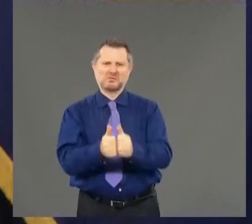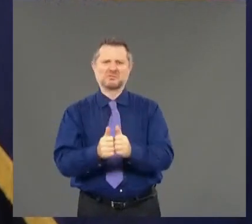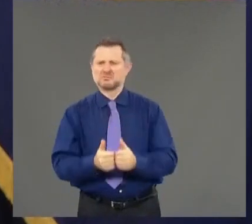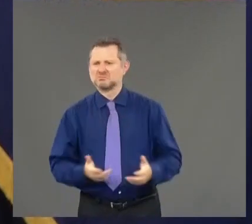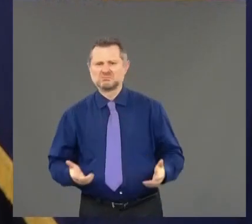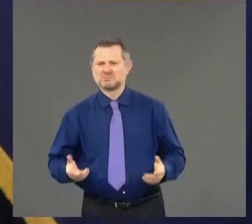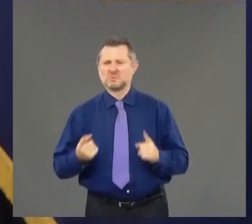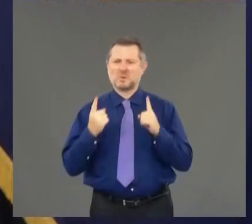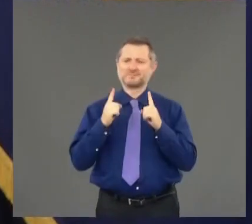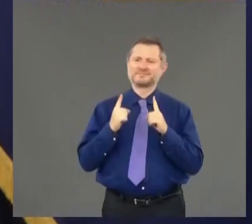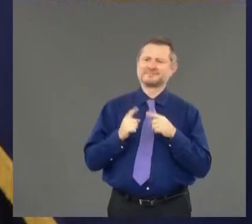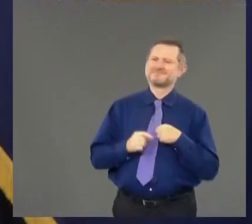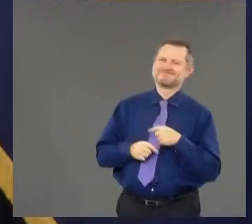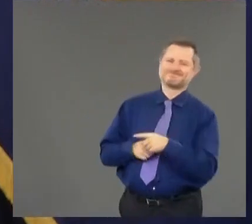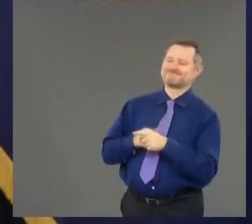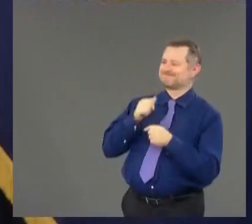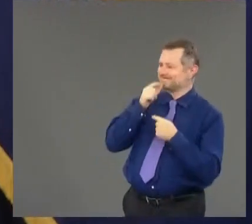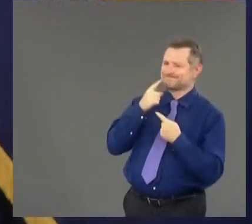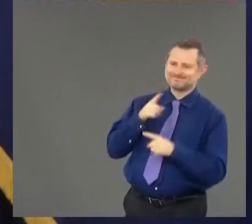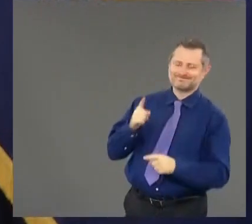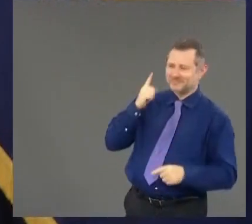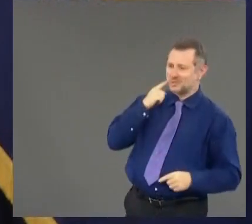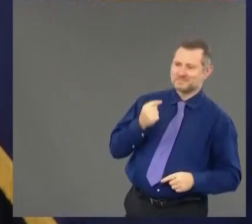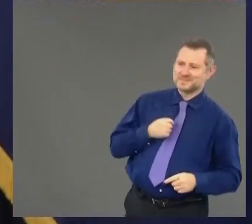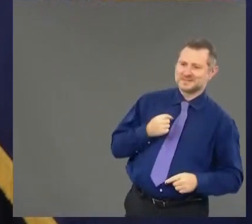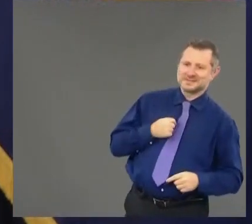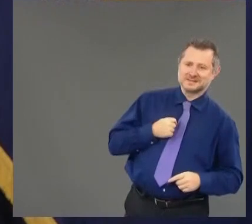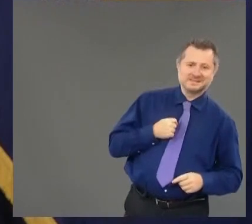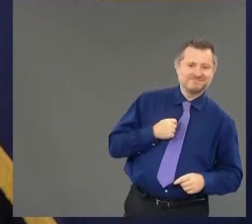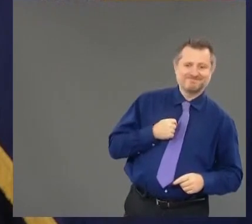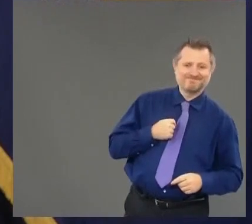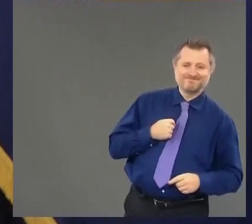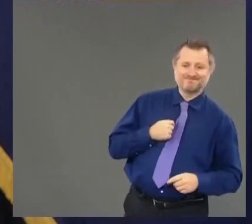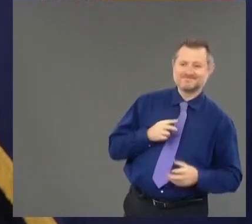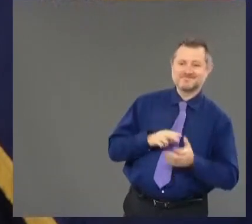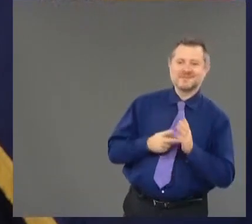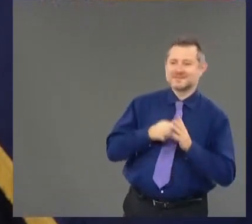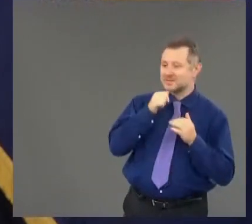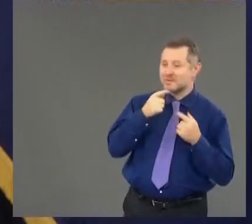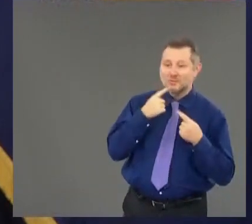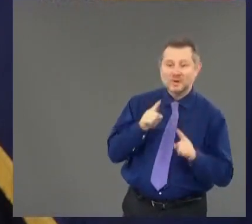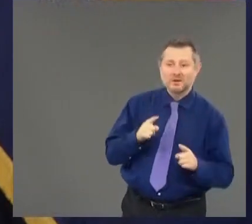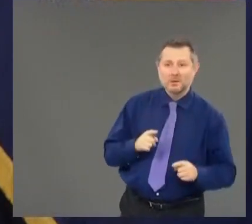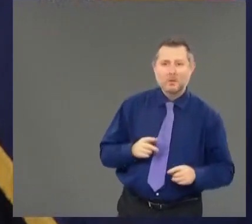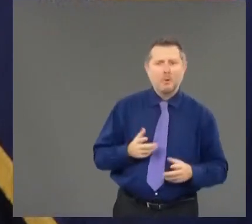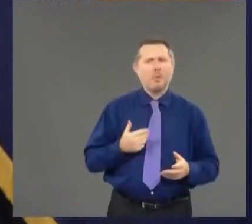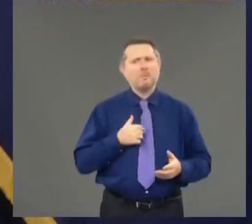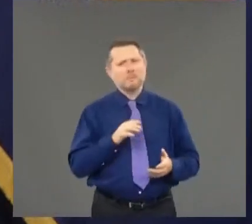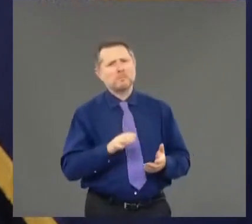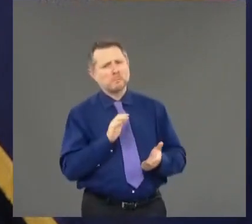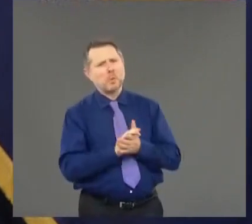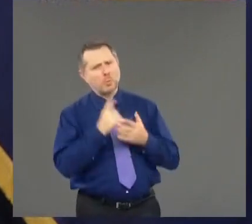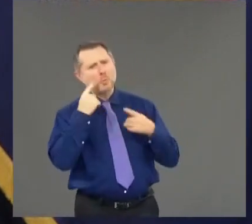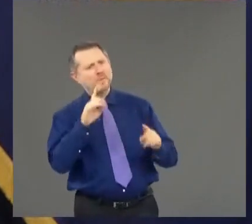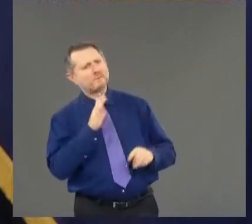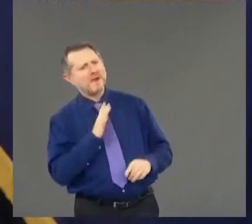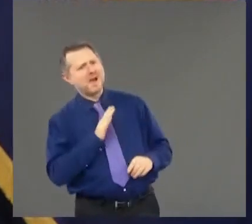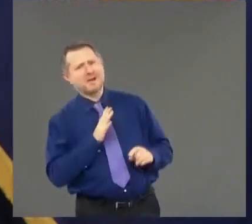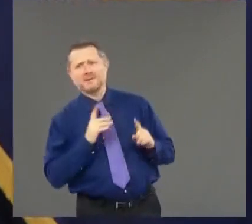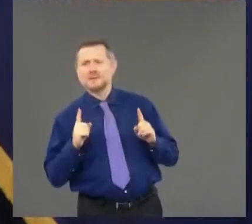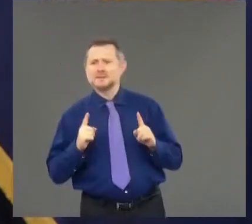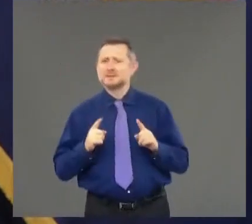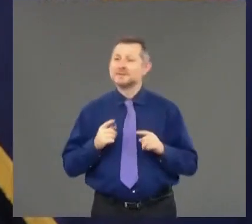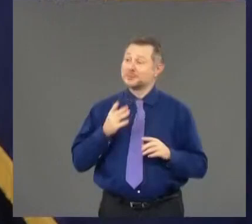says it's not working for me. You know what it means? It's not working. Not others say, well, it's working for me. It may not be working for you, but it's not working for me. Yeah, I